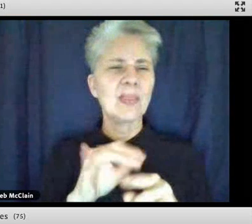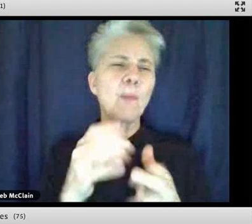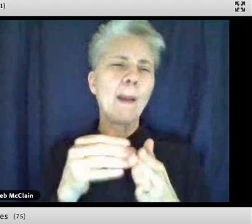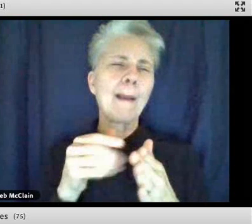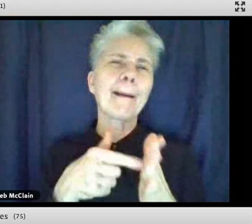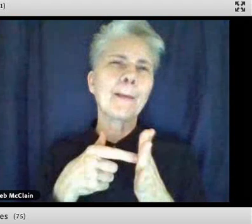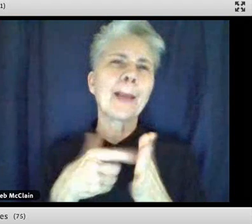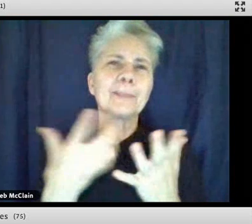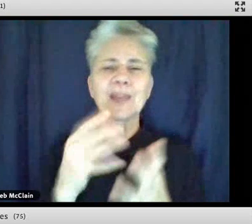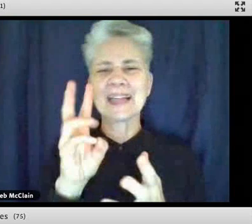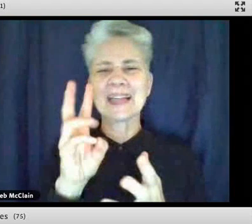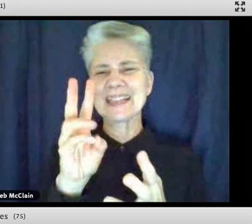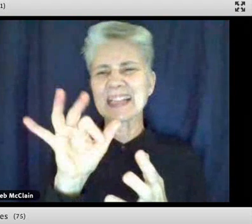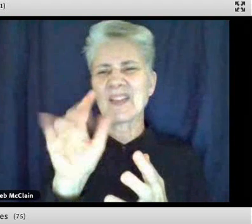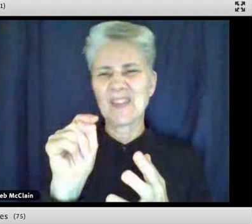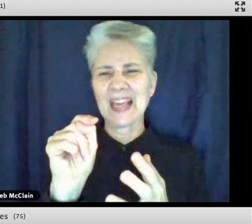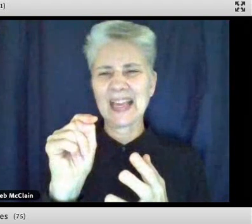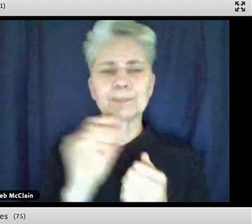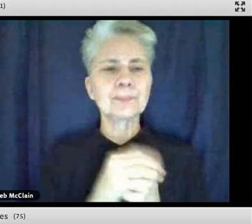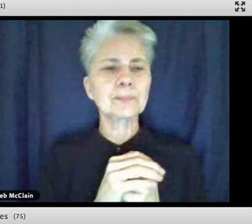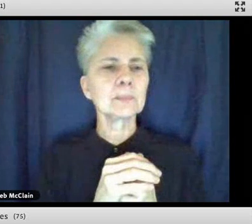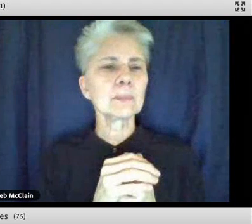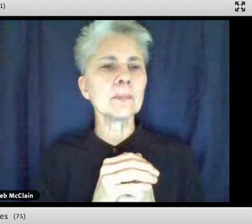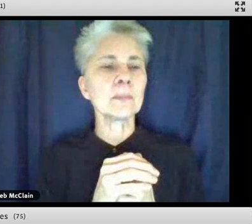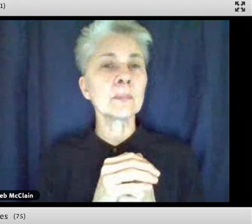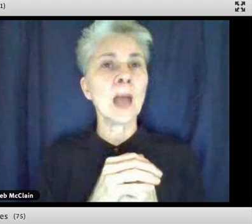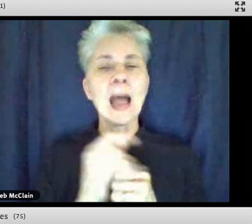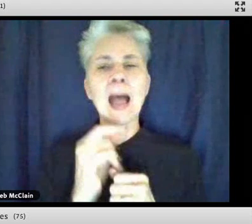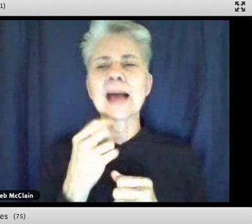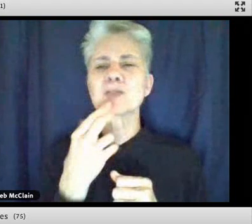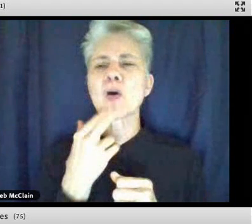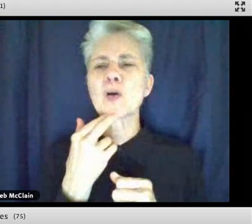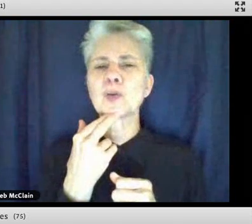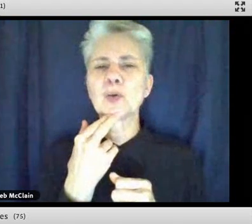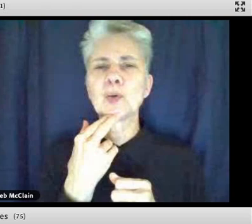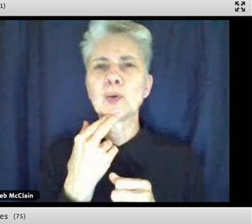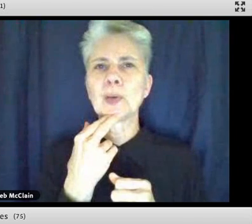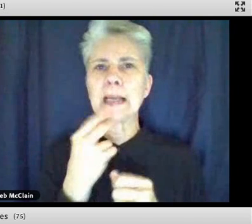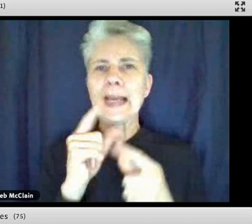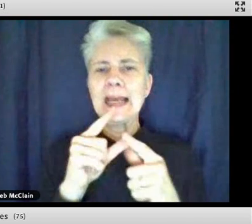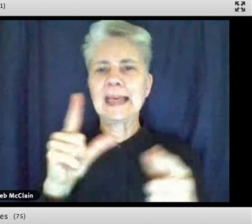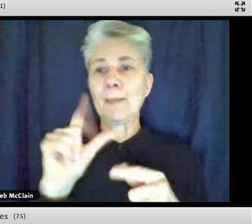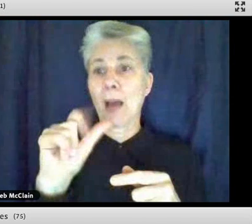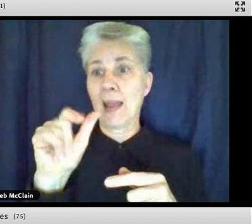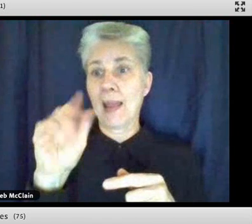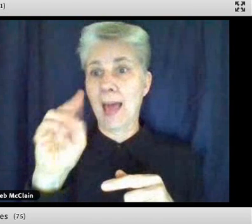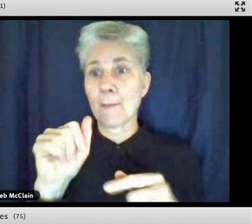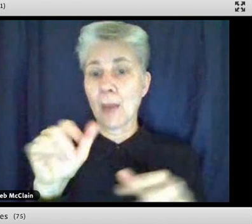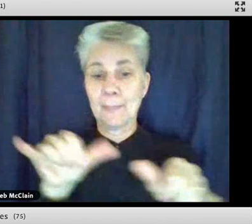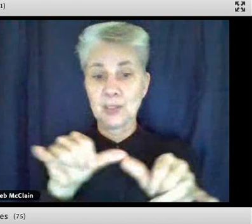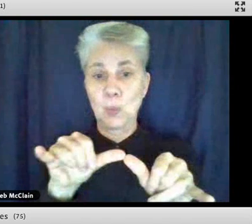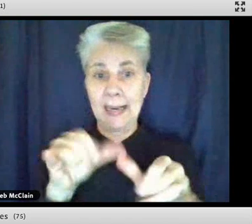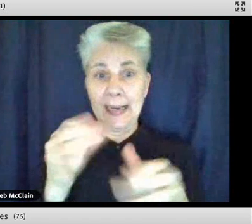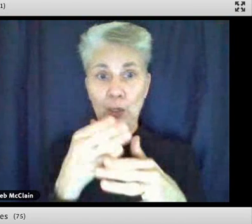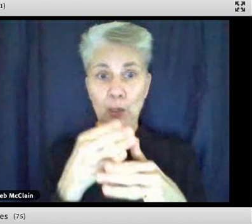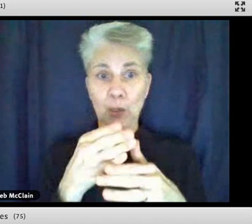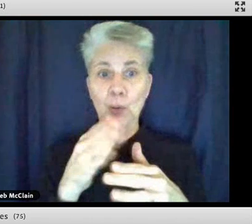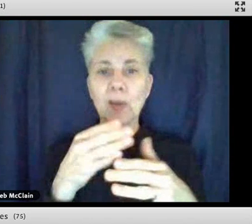recommend 6 feet at least. And I saw a really cute cartoon that says, keep a llama between you. So about the space of a